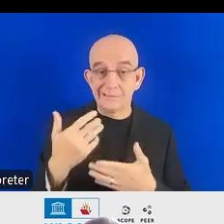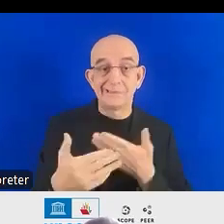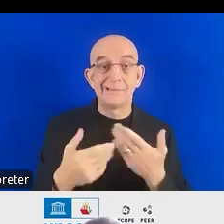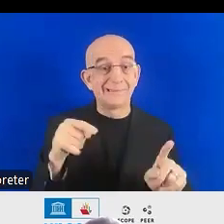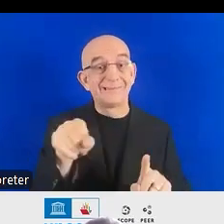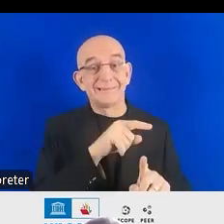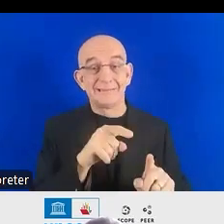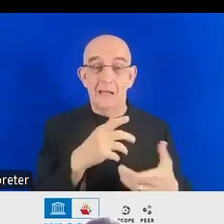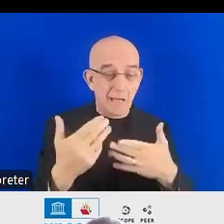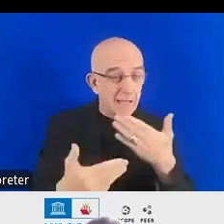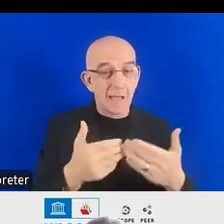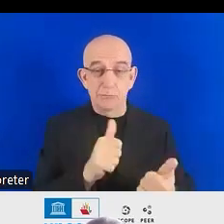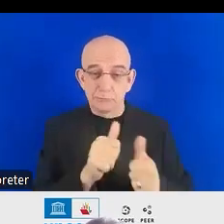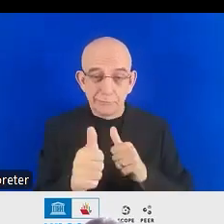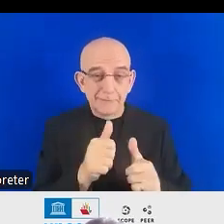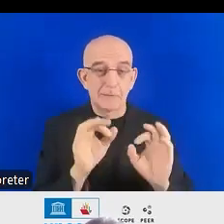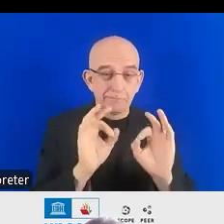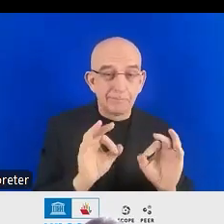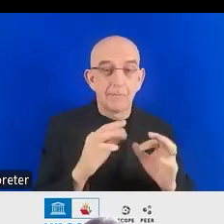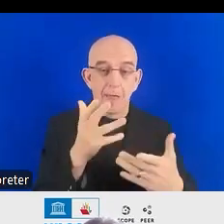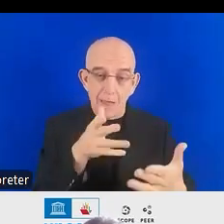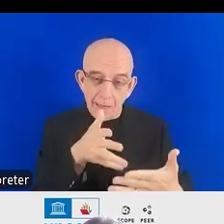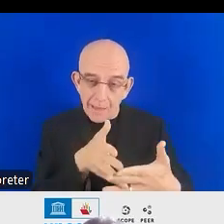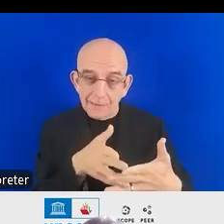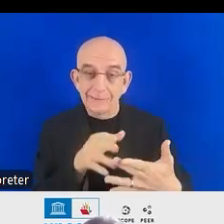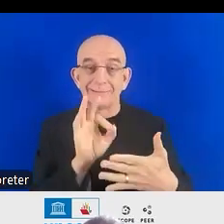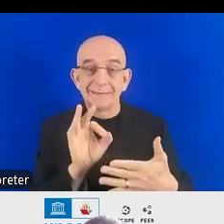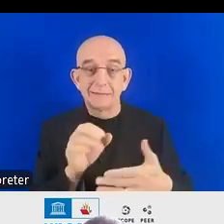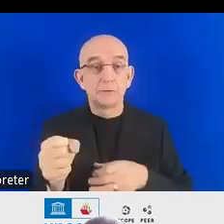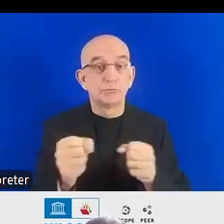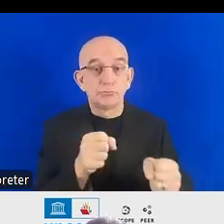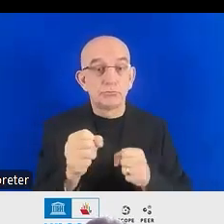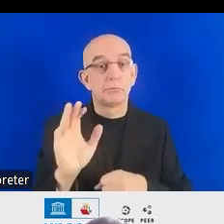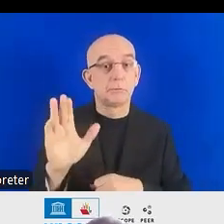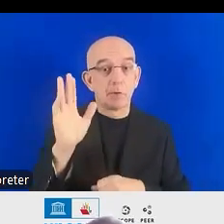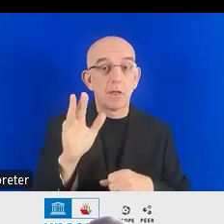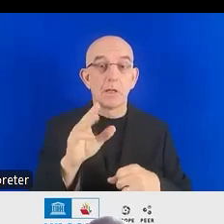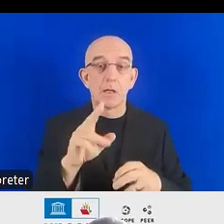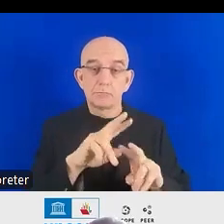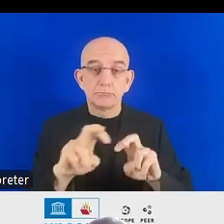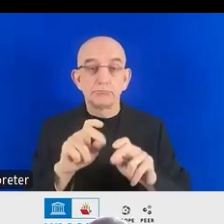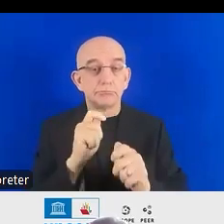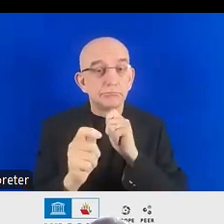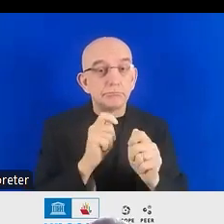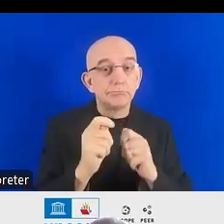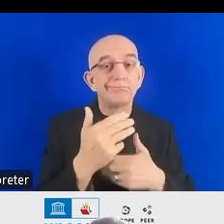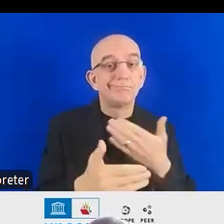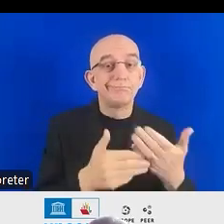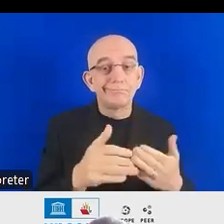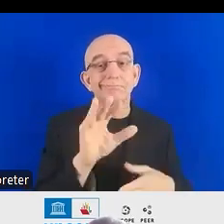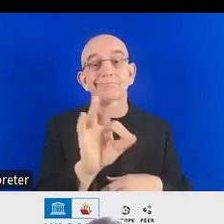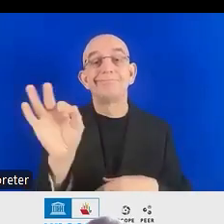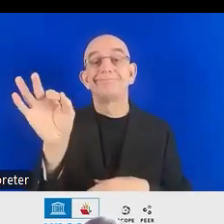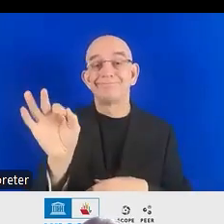little experience on management of, especially of resources. And we know very well that management